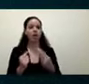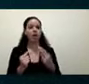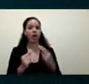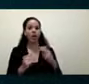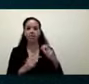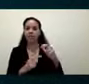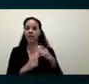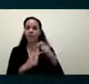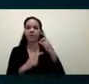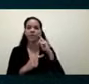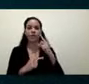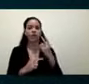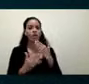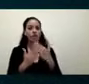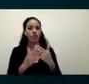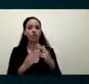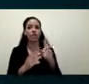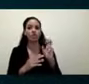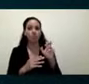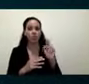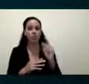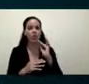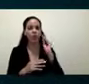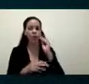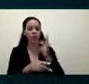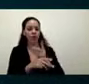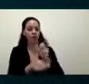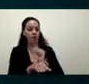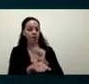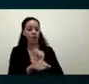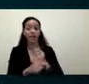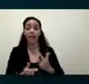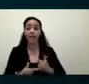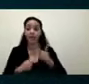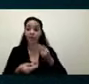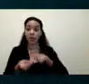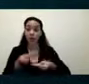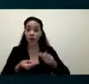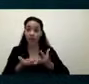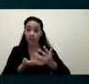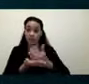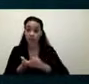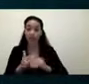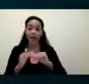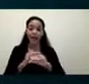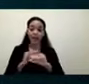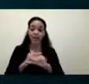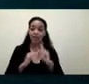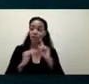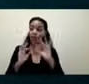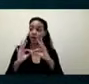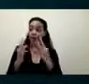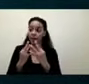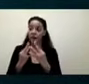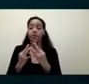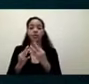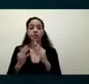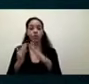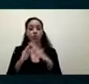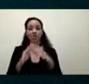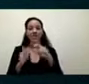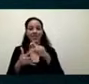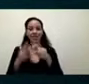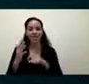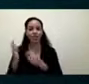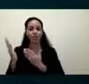with living wages and expanded access to care for families and communities in need of services. My question is,